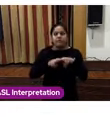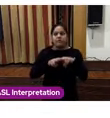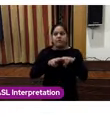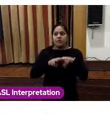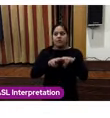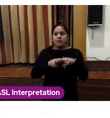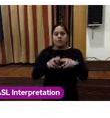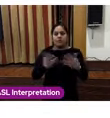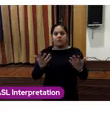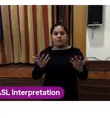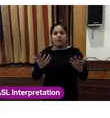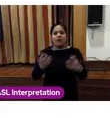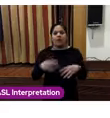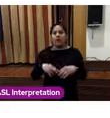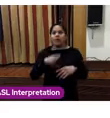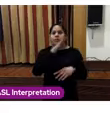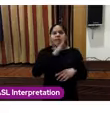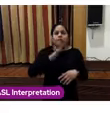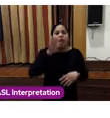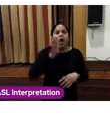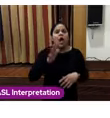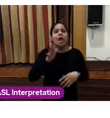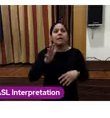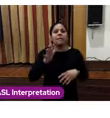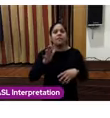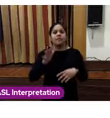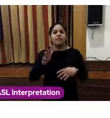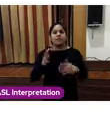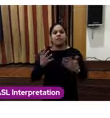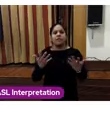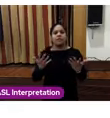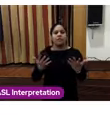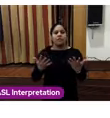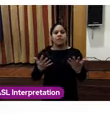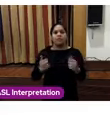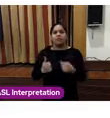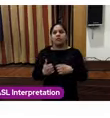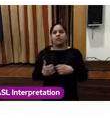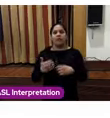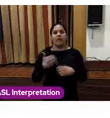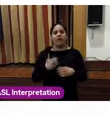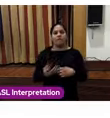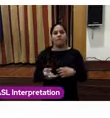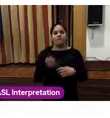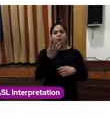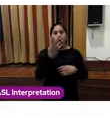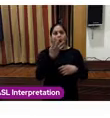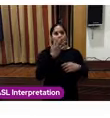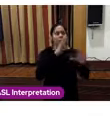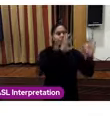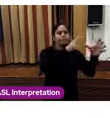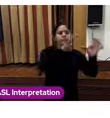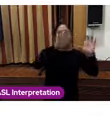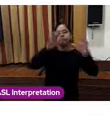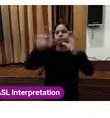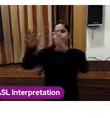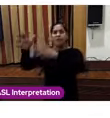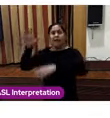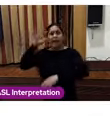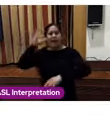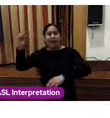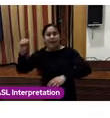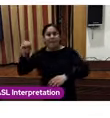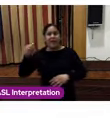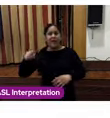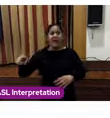Our agricultural industries have been concentrated into four major conglomerate corporations. And they go on